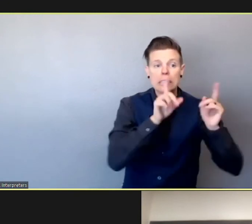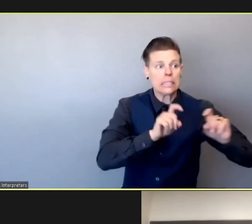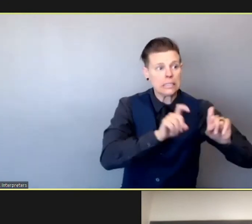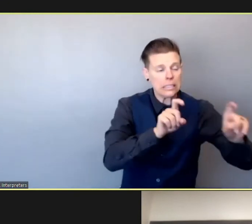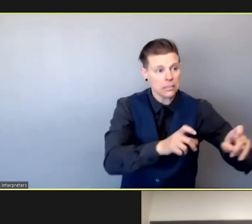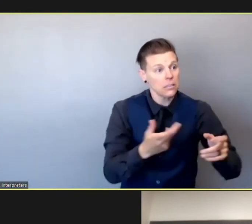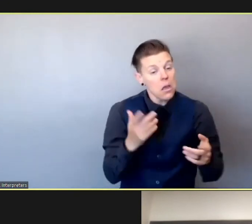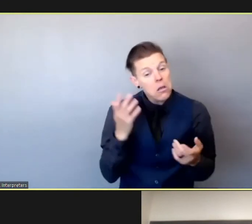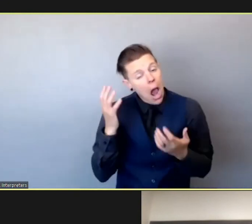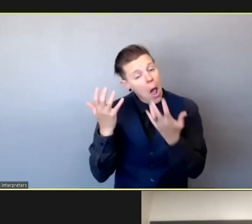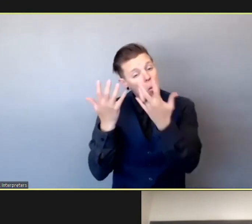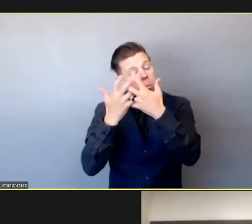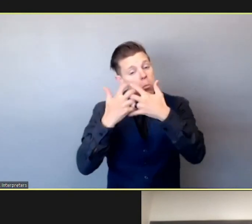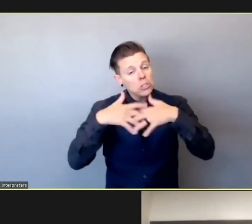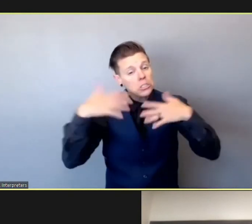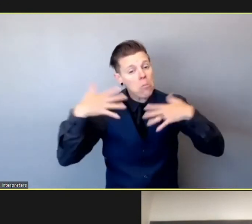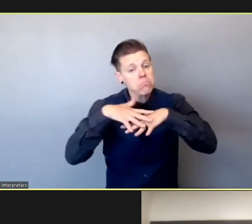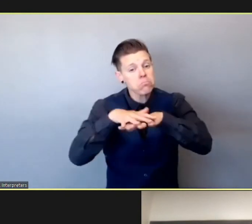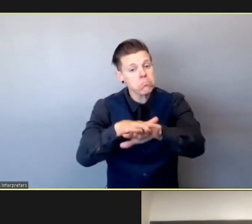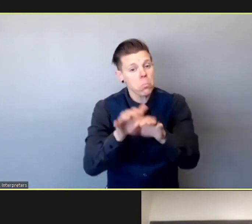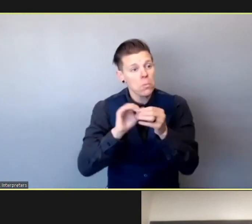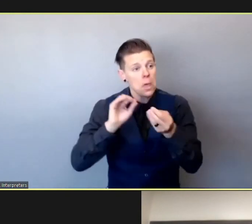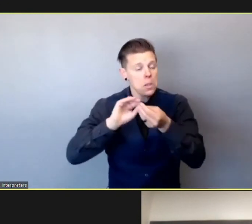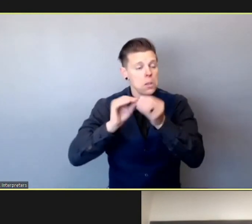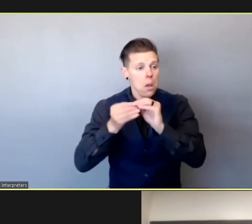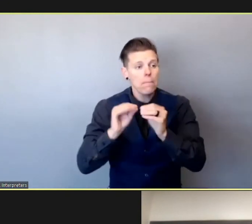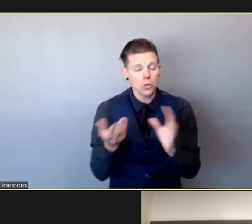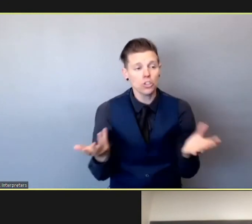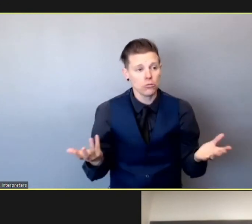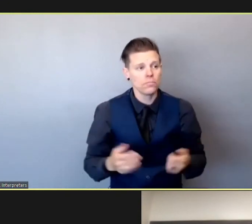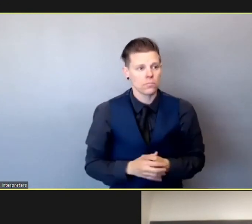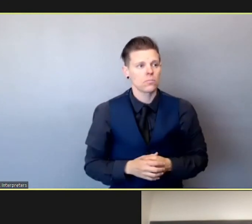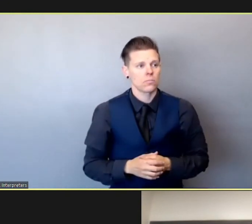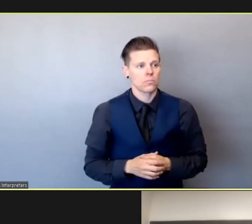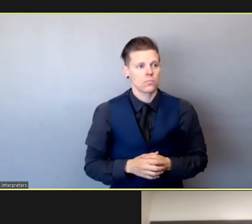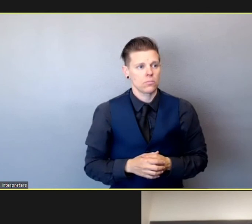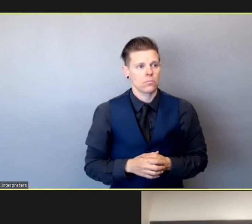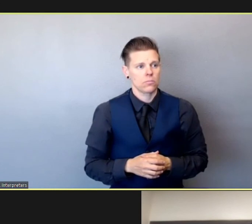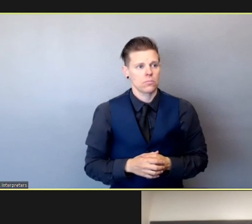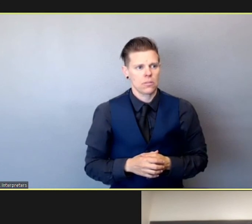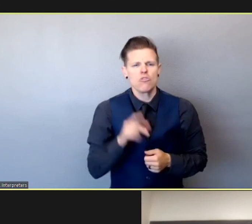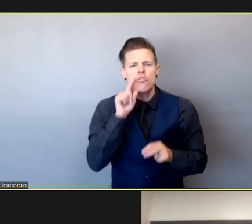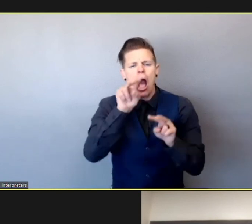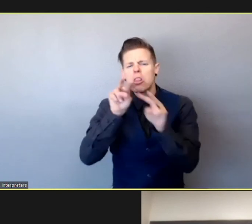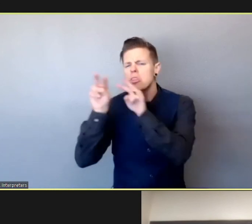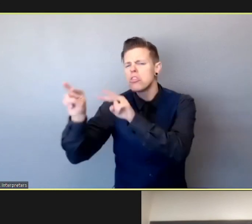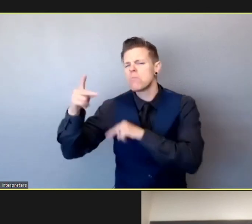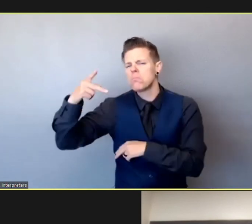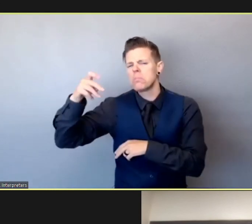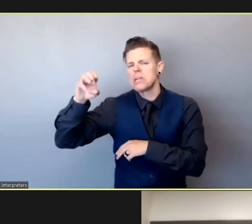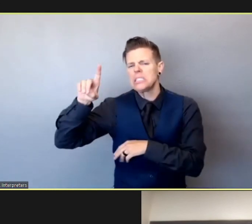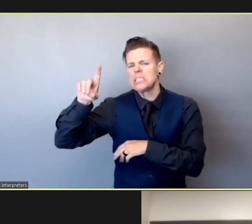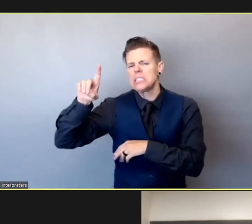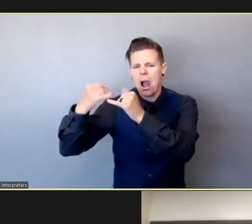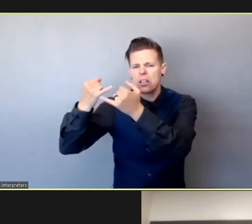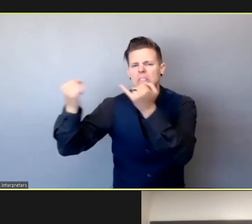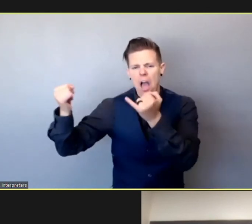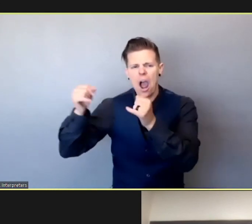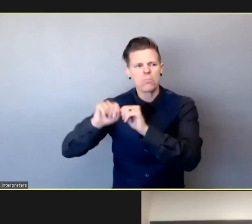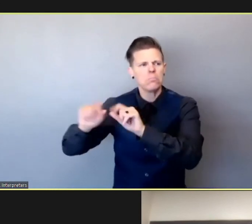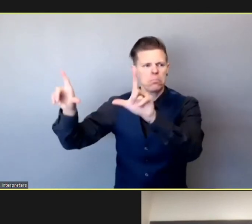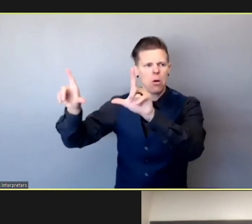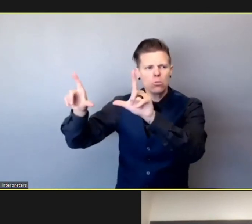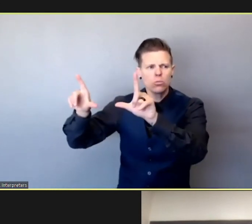we have numbers somewhere of those tests done in school. PED tracks that closely, and they work with our epidemiologists to